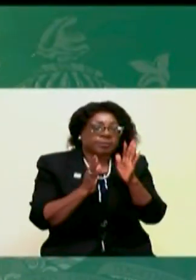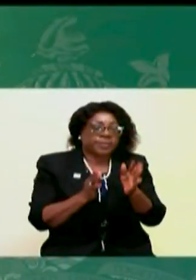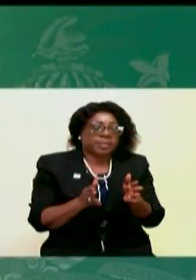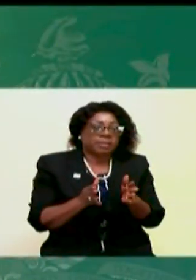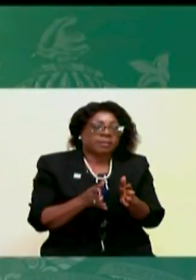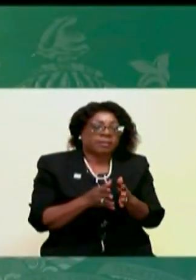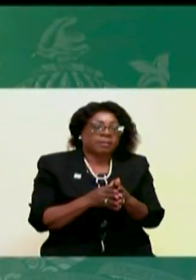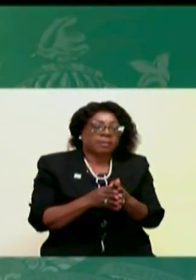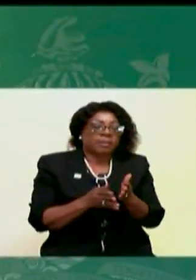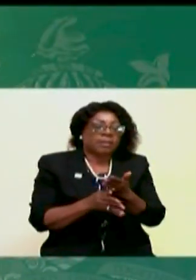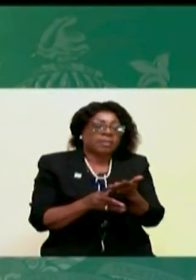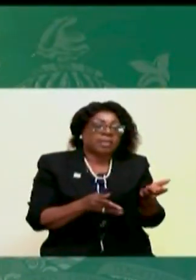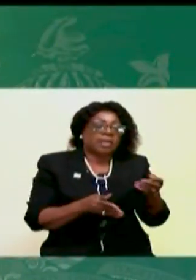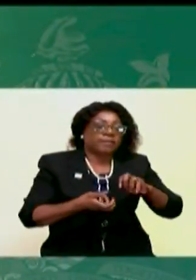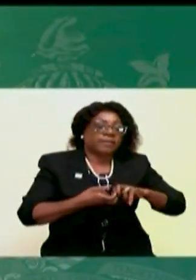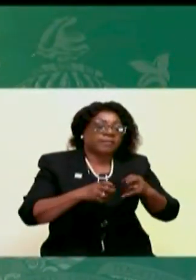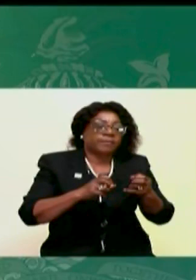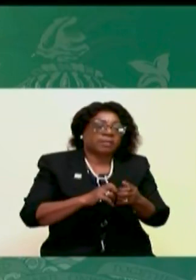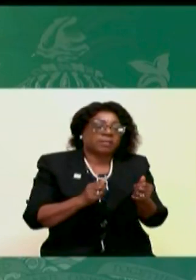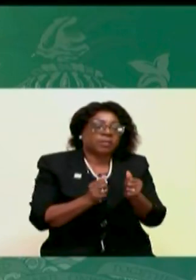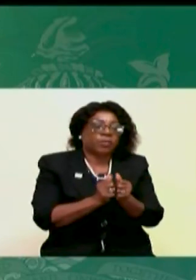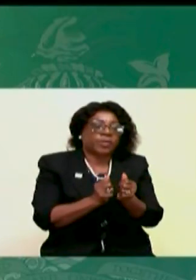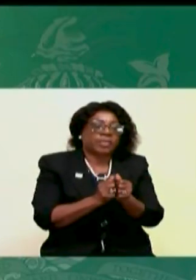Madam Speaker, they have a difficulty with the team.